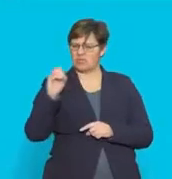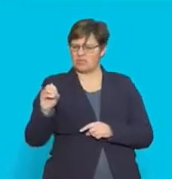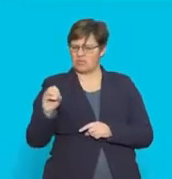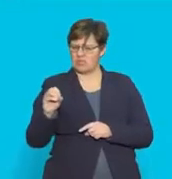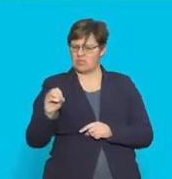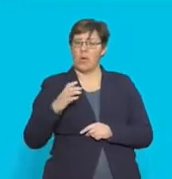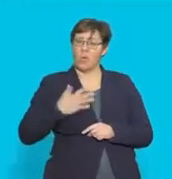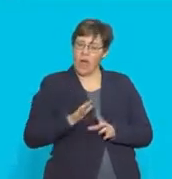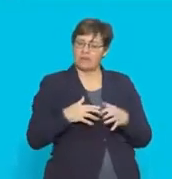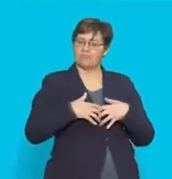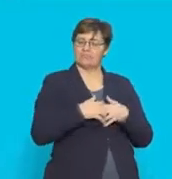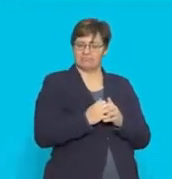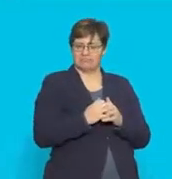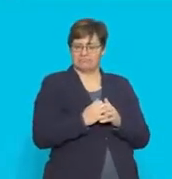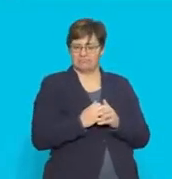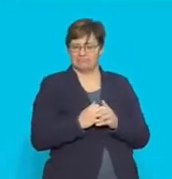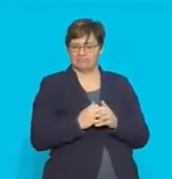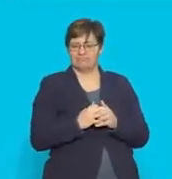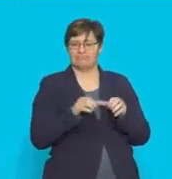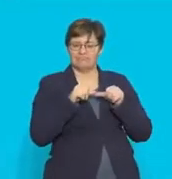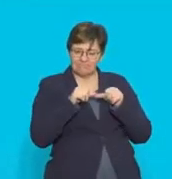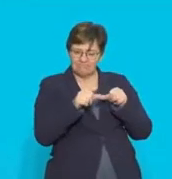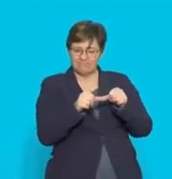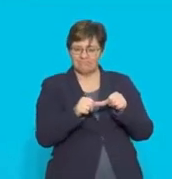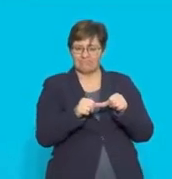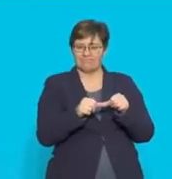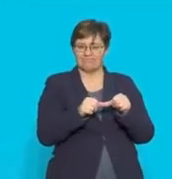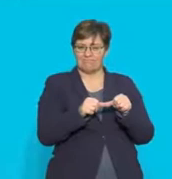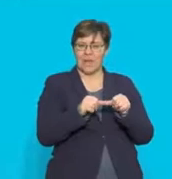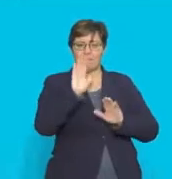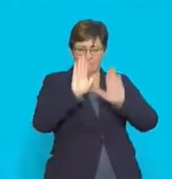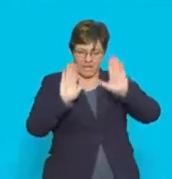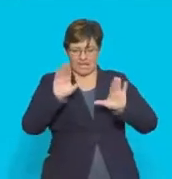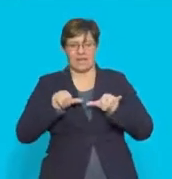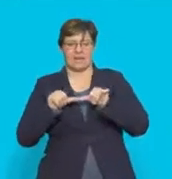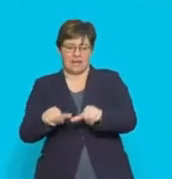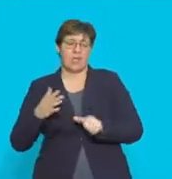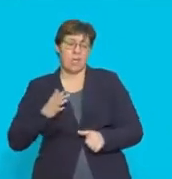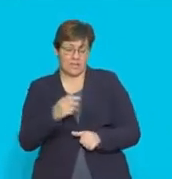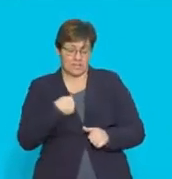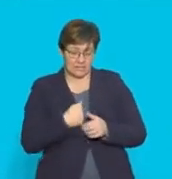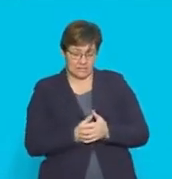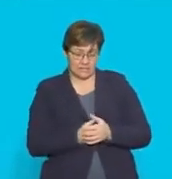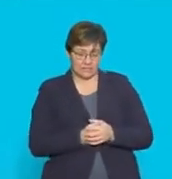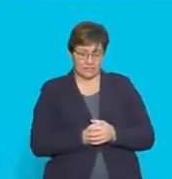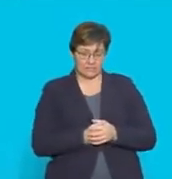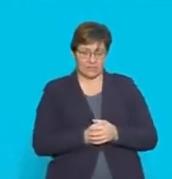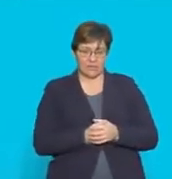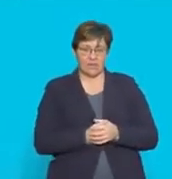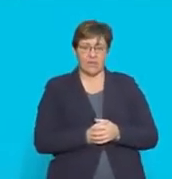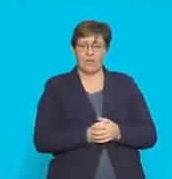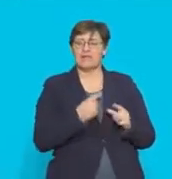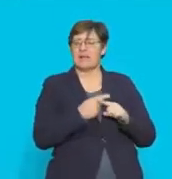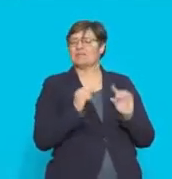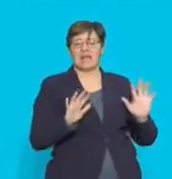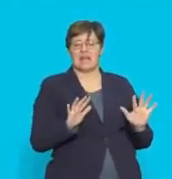make it to maintain the shape or the pattern that is after the comma, right? Because if I multiply by 10, only